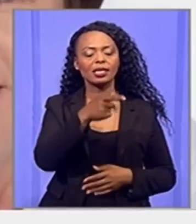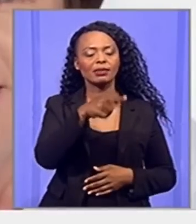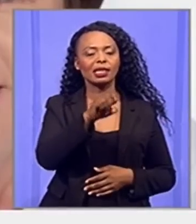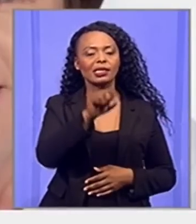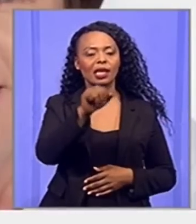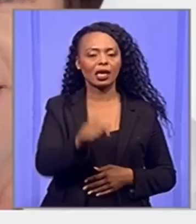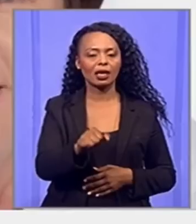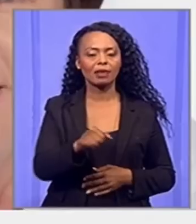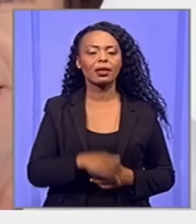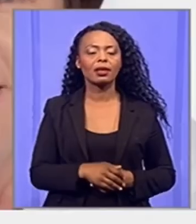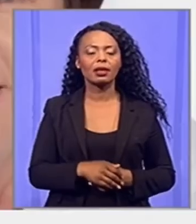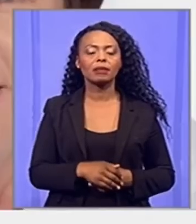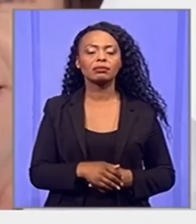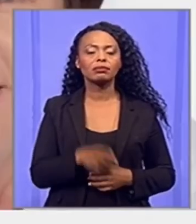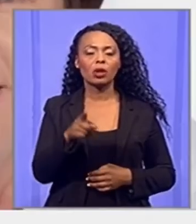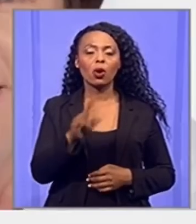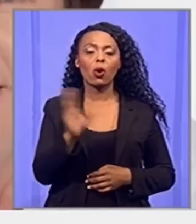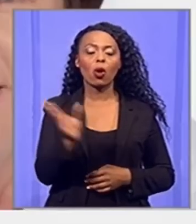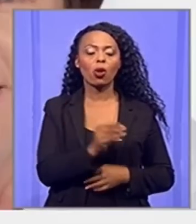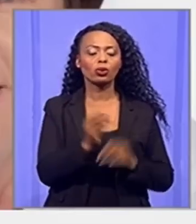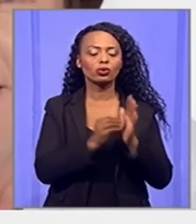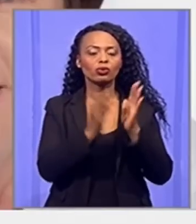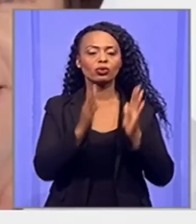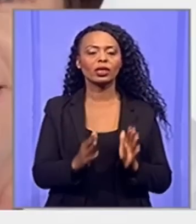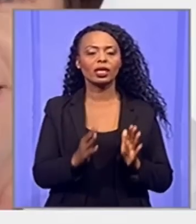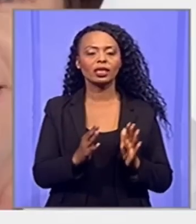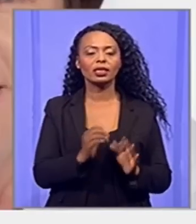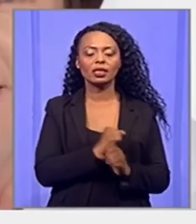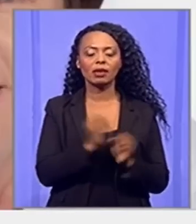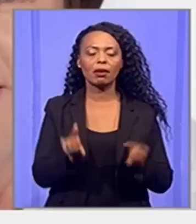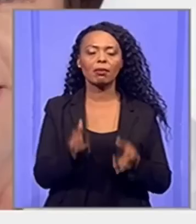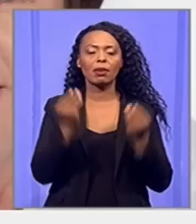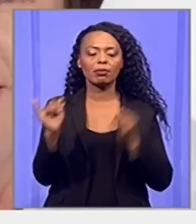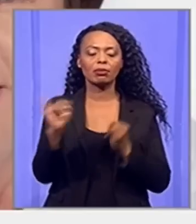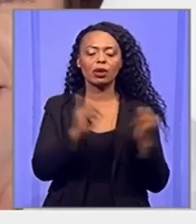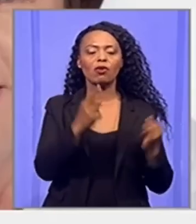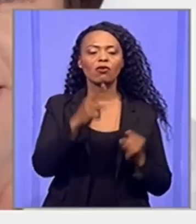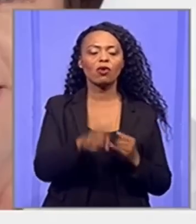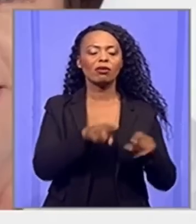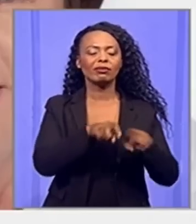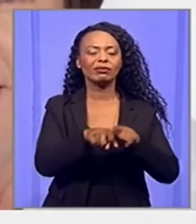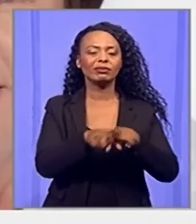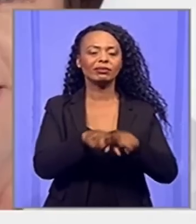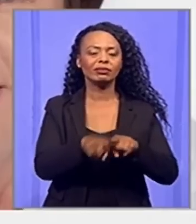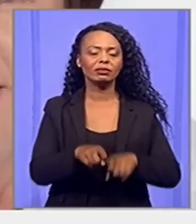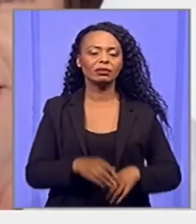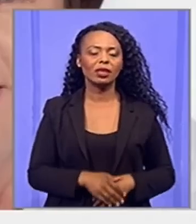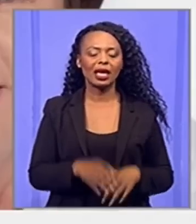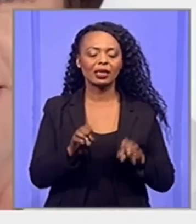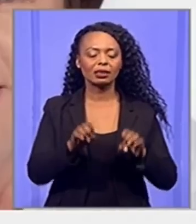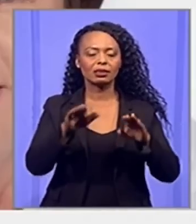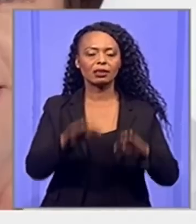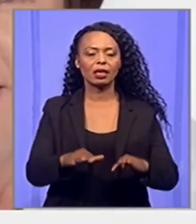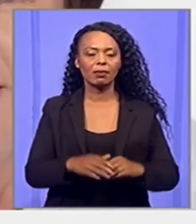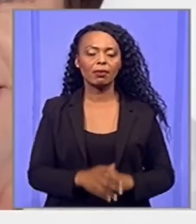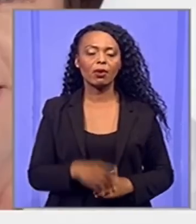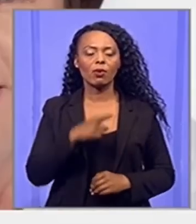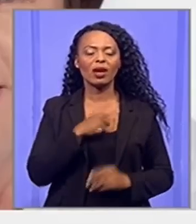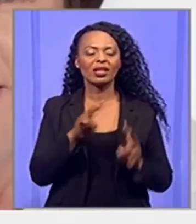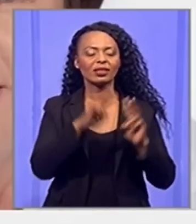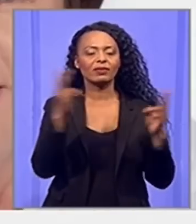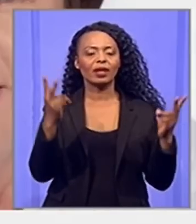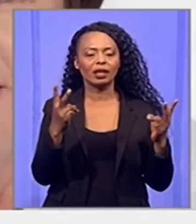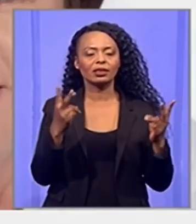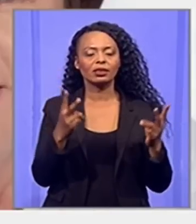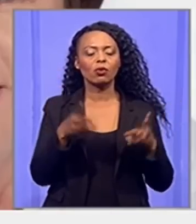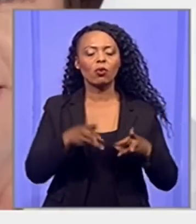applications. Not all students on the list will receive invitations for examinations, as they are in different stages with the application